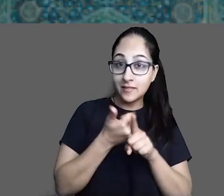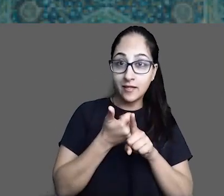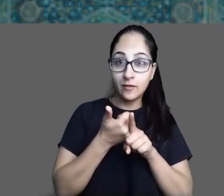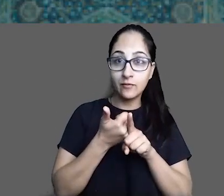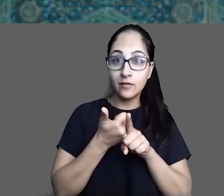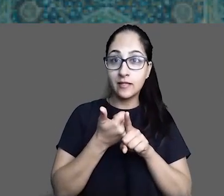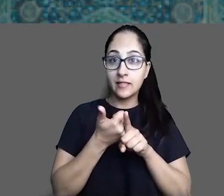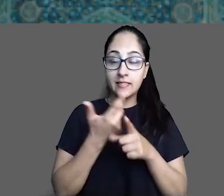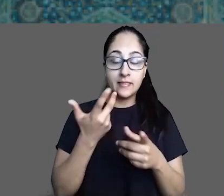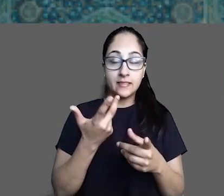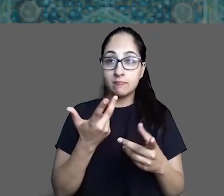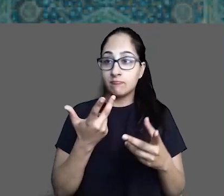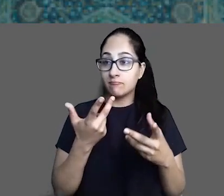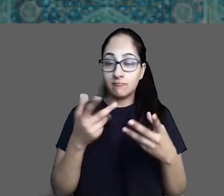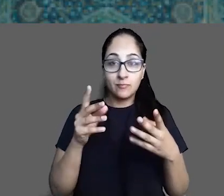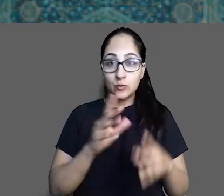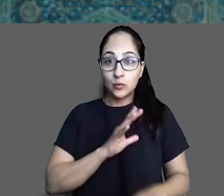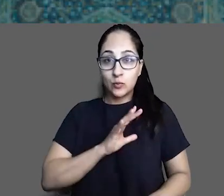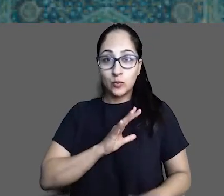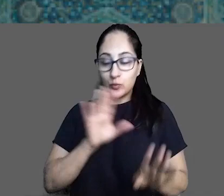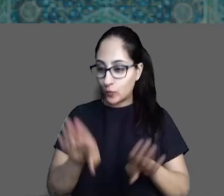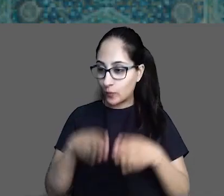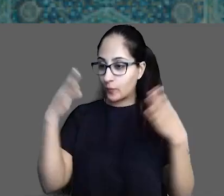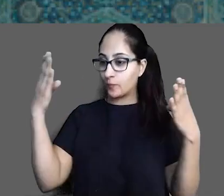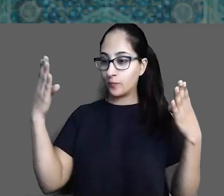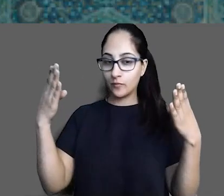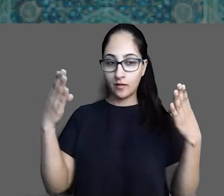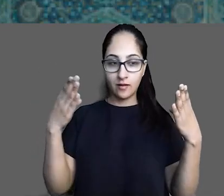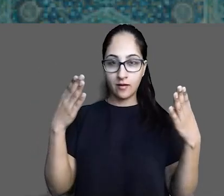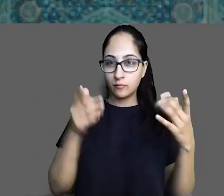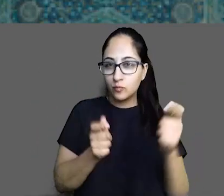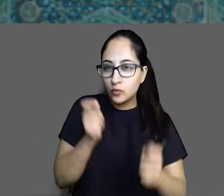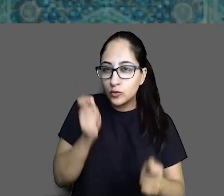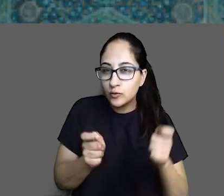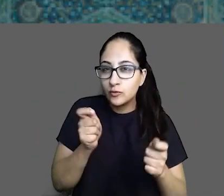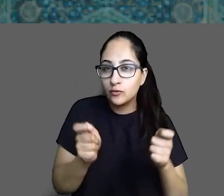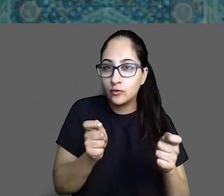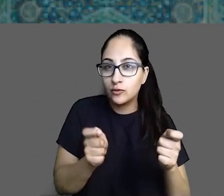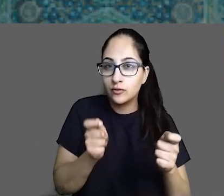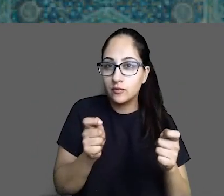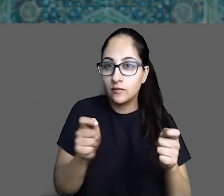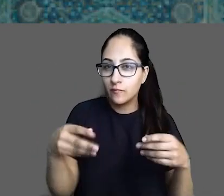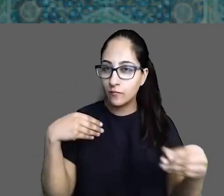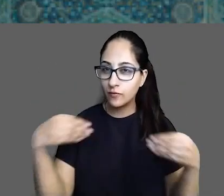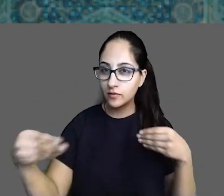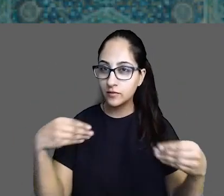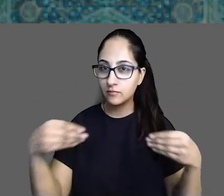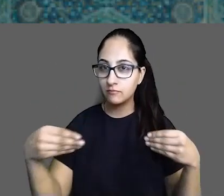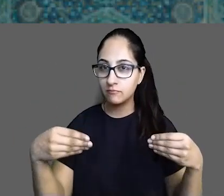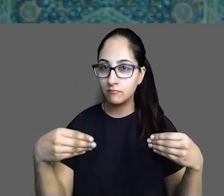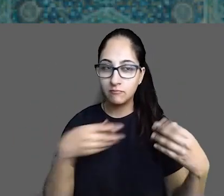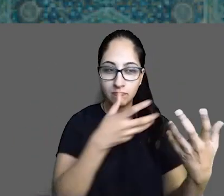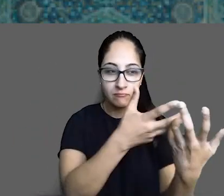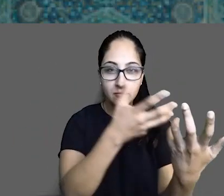much alive and so much in touch with those who are its main consumers.